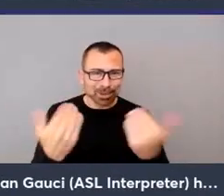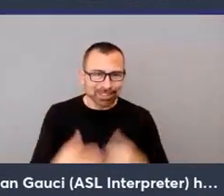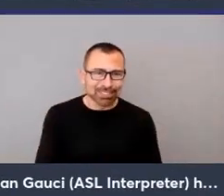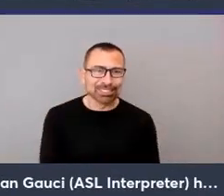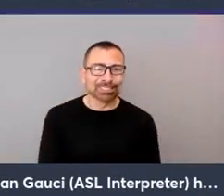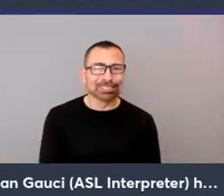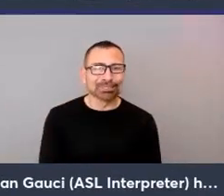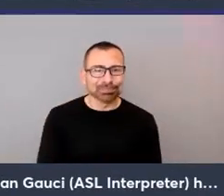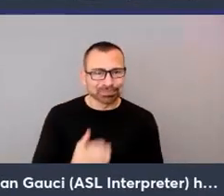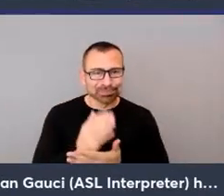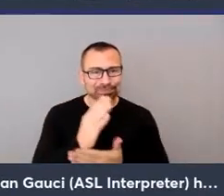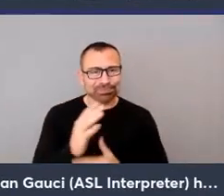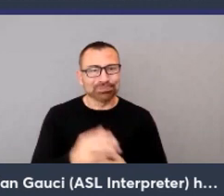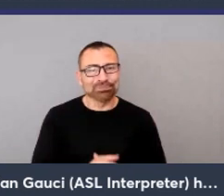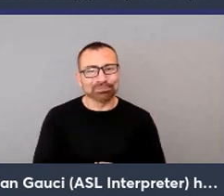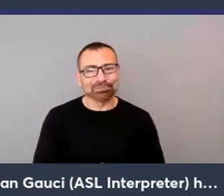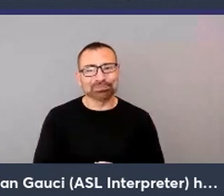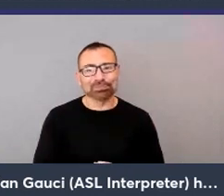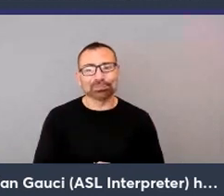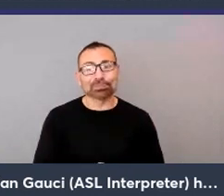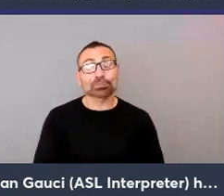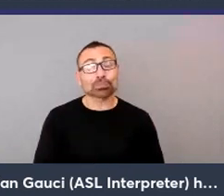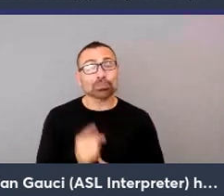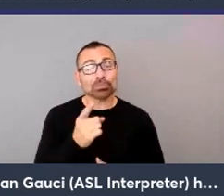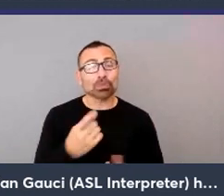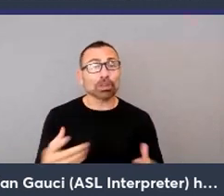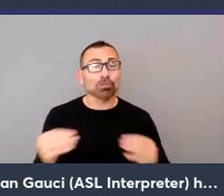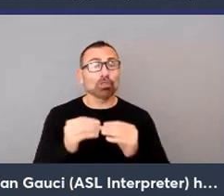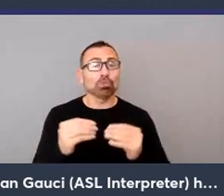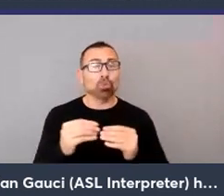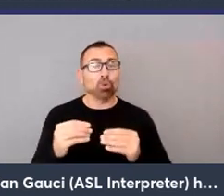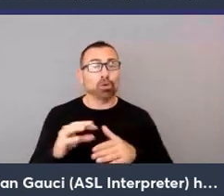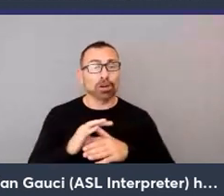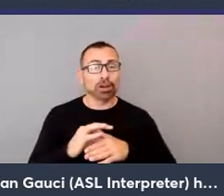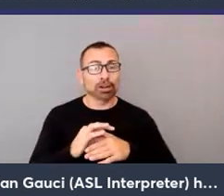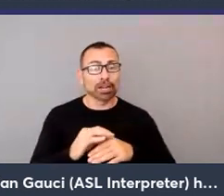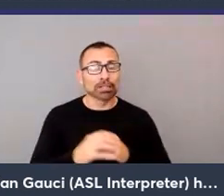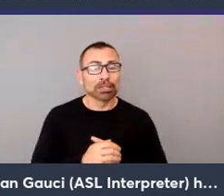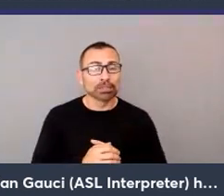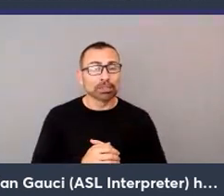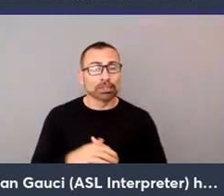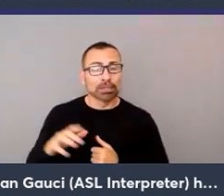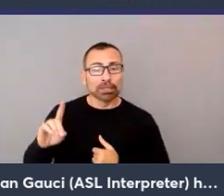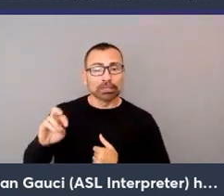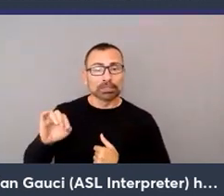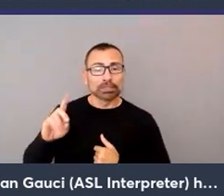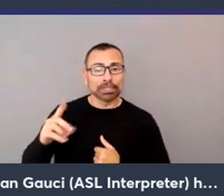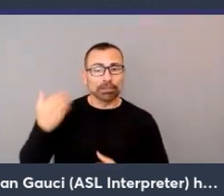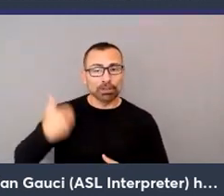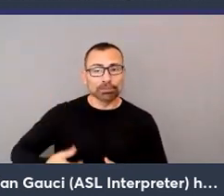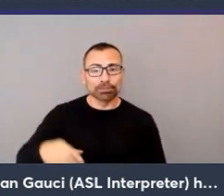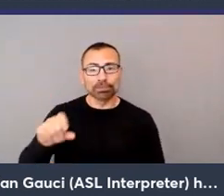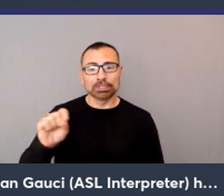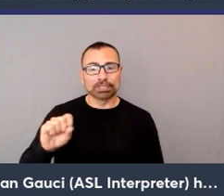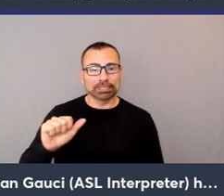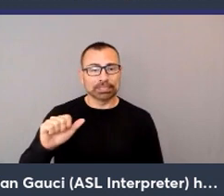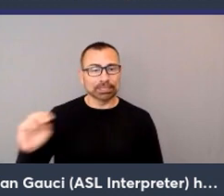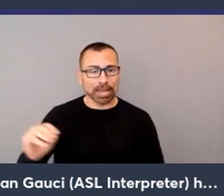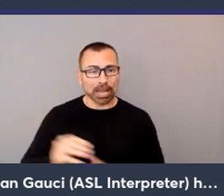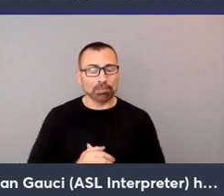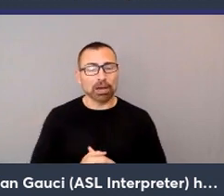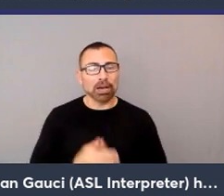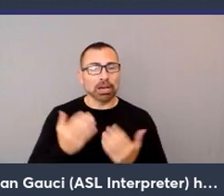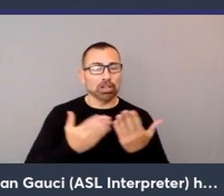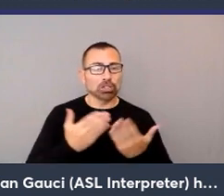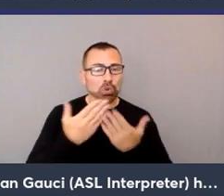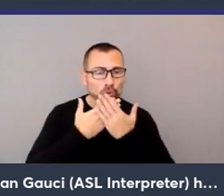All right. Yeah. So just for a little bit more of context, about AWS SAM or SAM serverless application models. It's